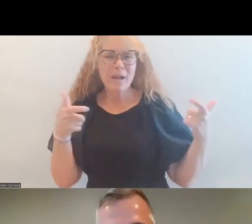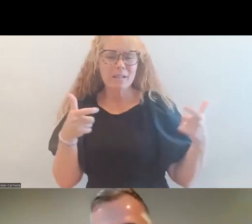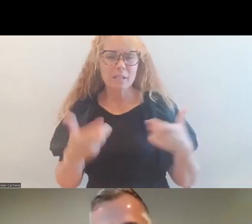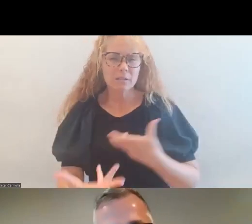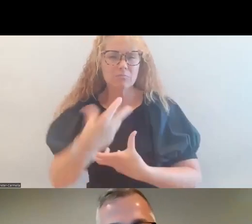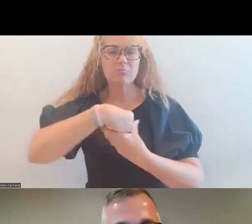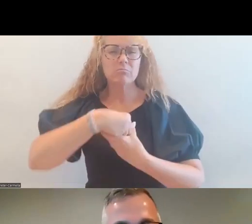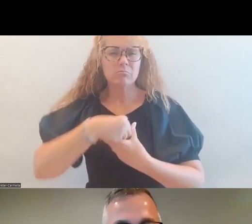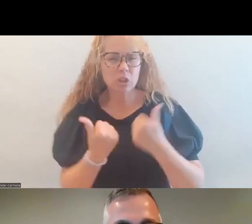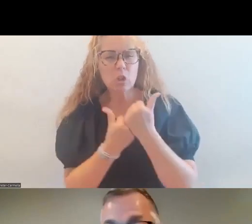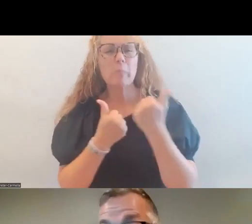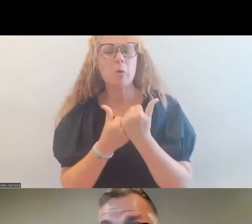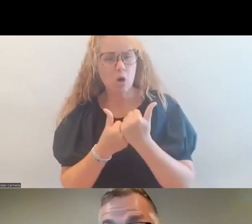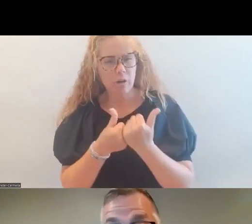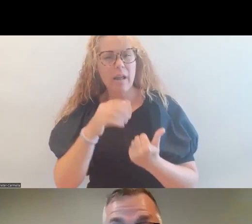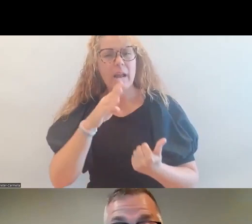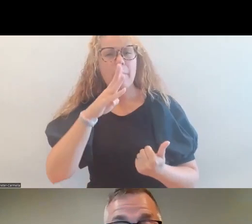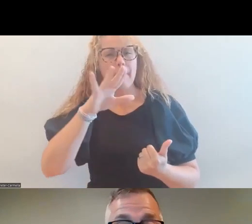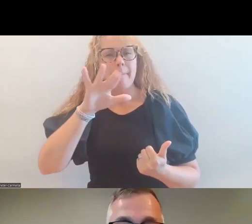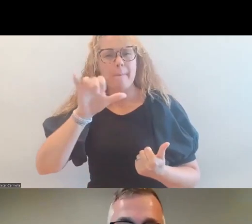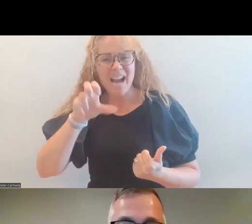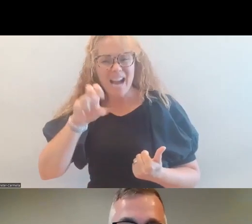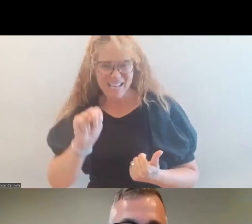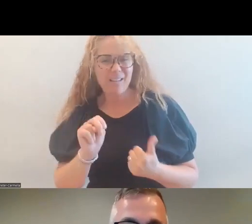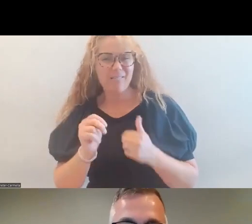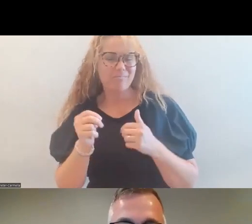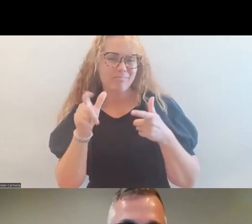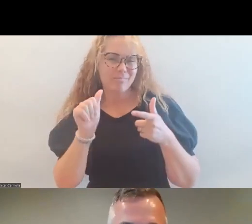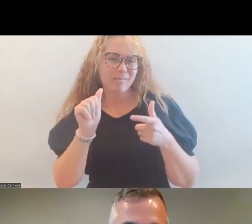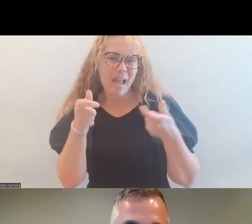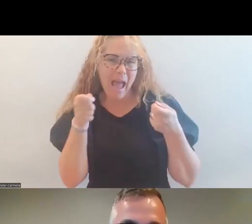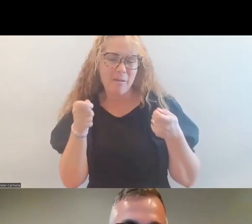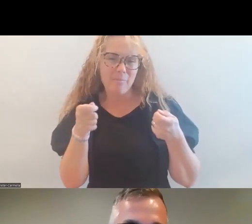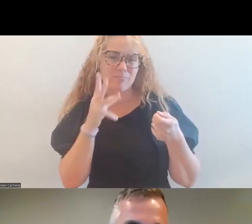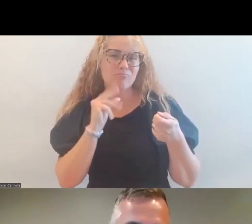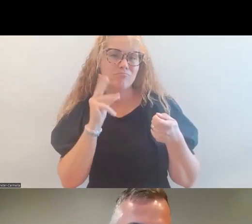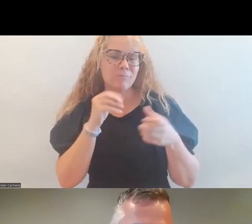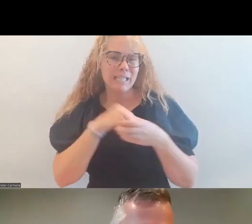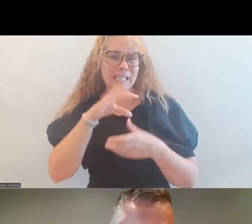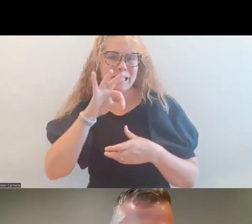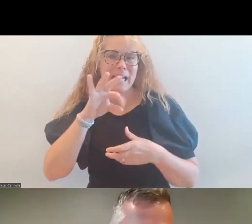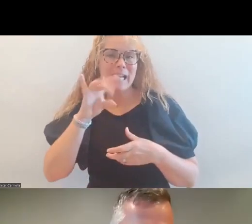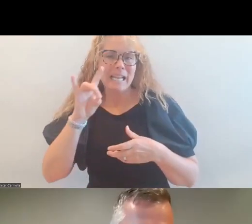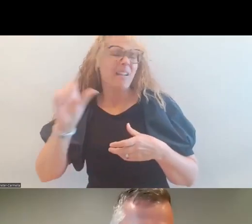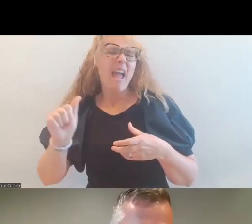engagement and support and buy-in that the administration has had in 988 implementation and in the